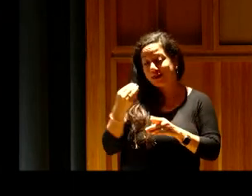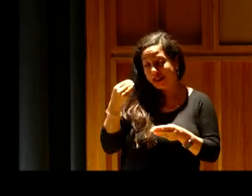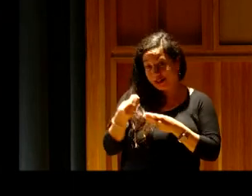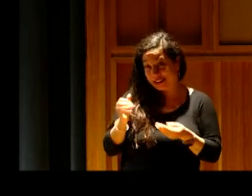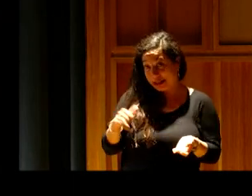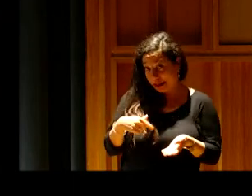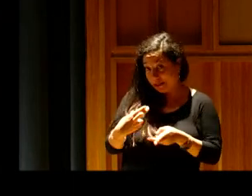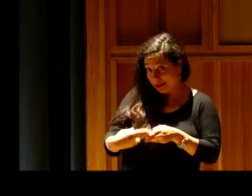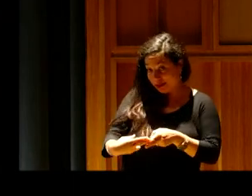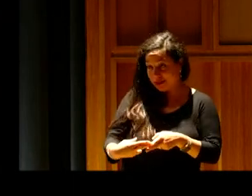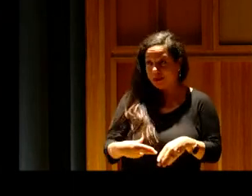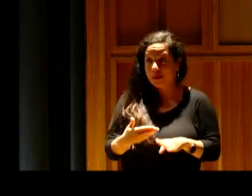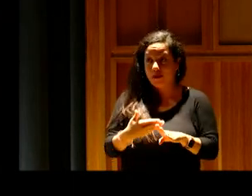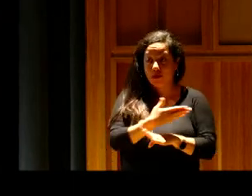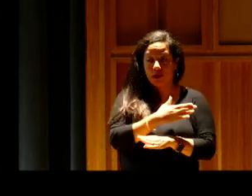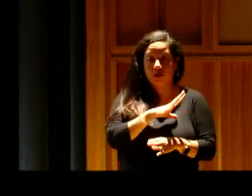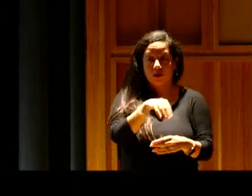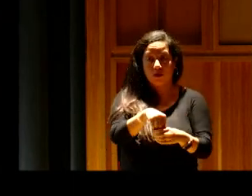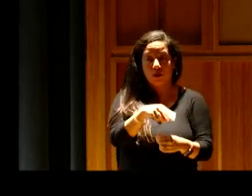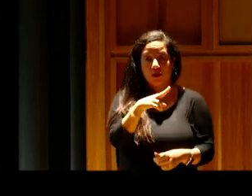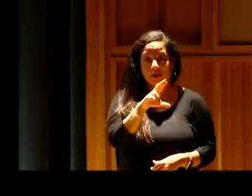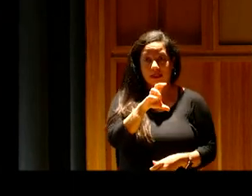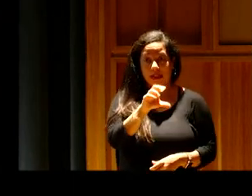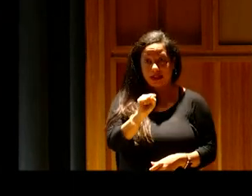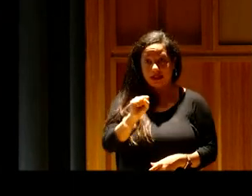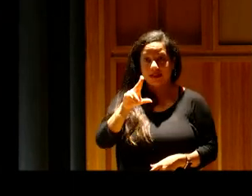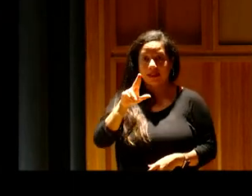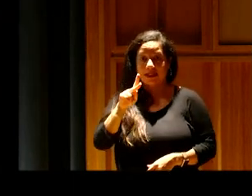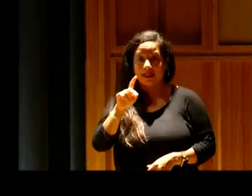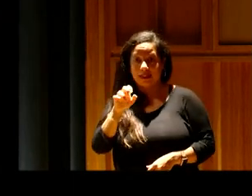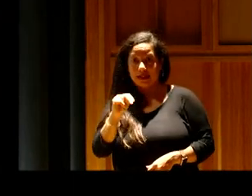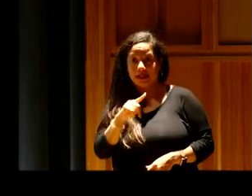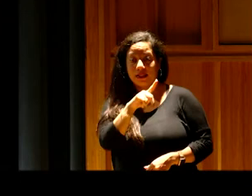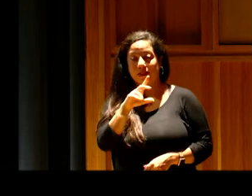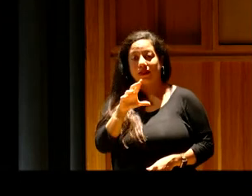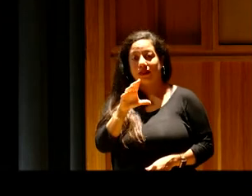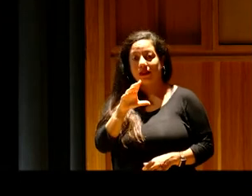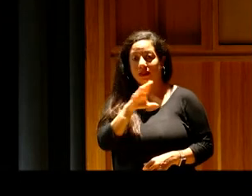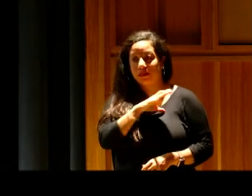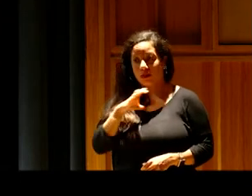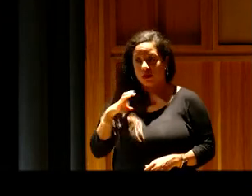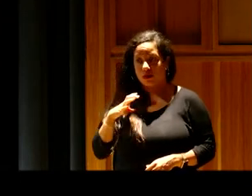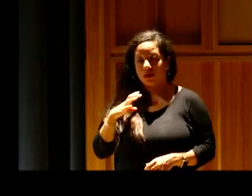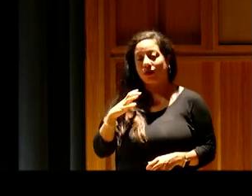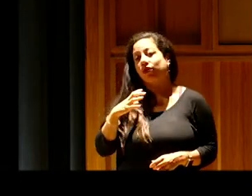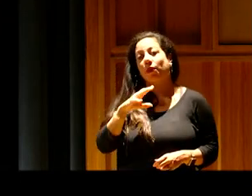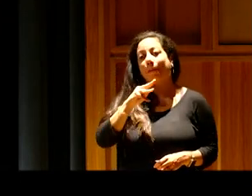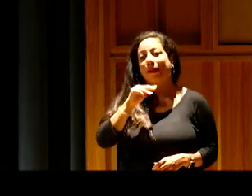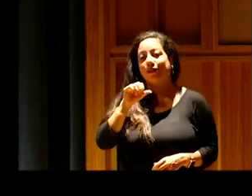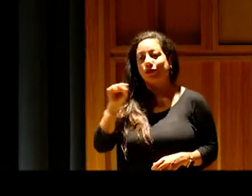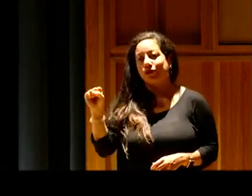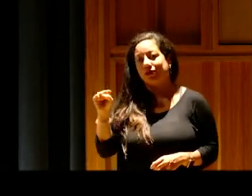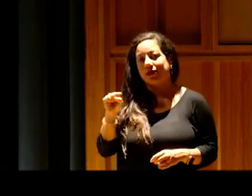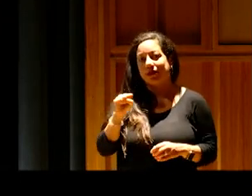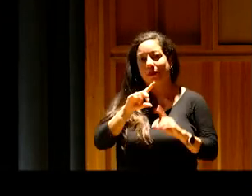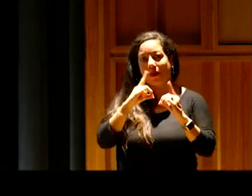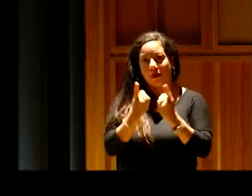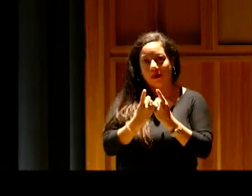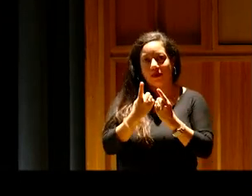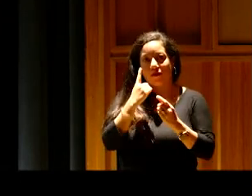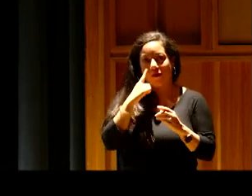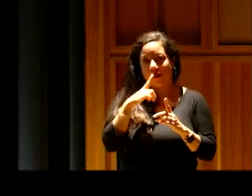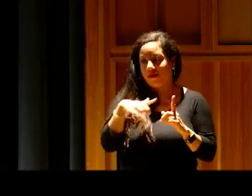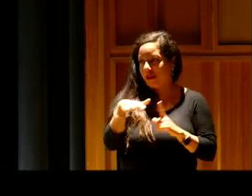said. Prior to joining UCS, Ken was commissioner of the Massachusetts Department of Environmental Protection. And so it's